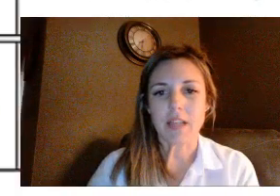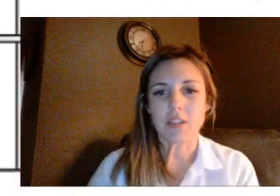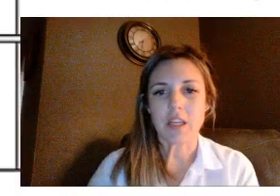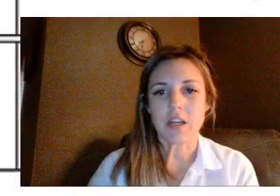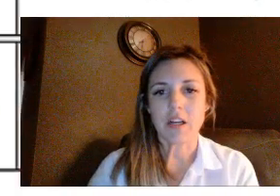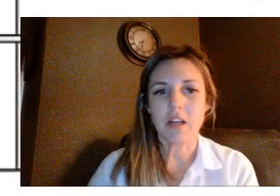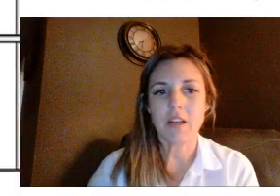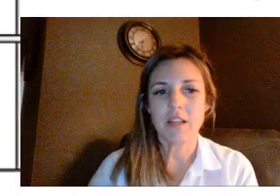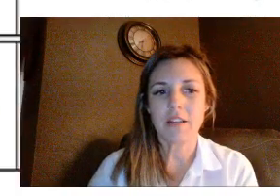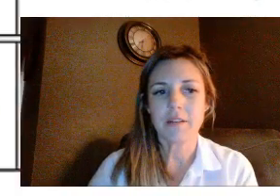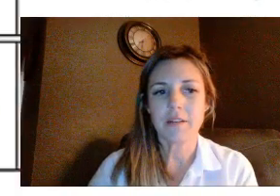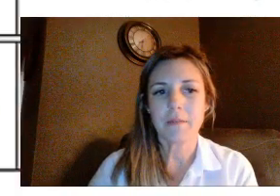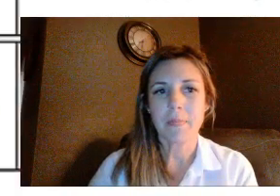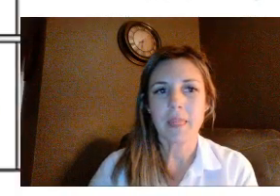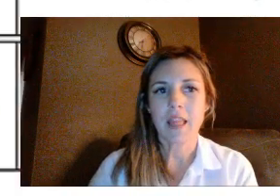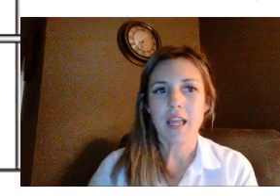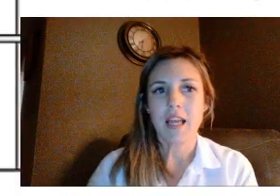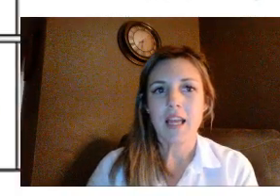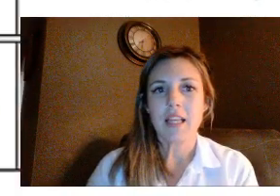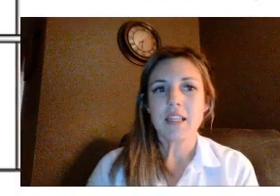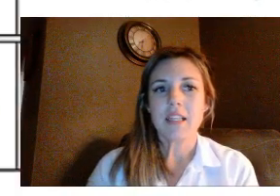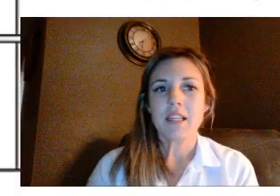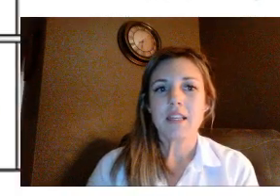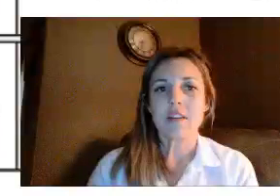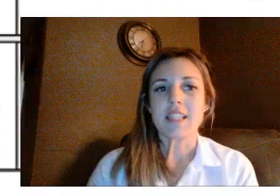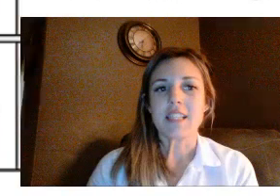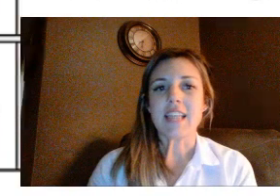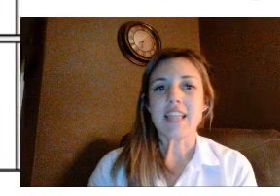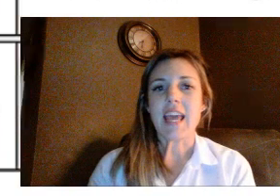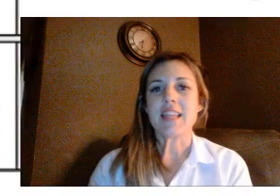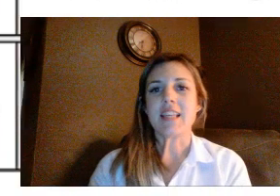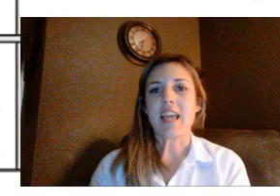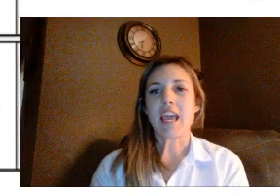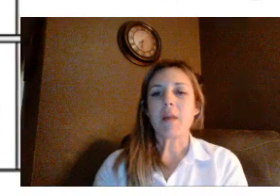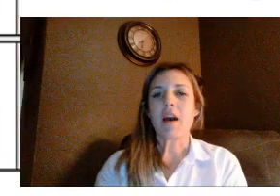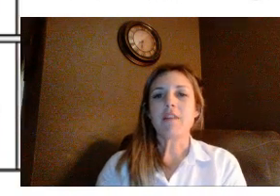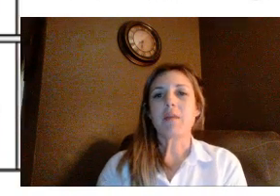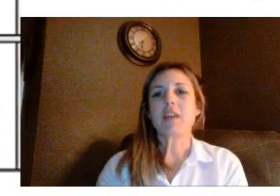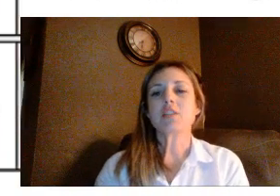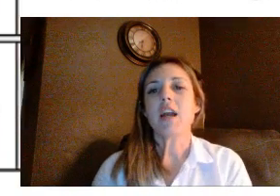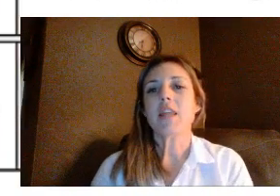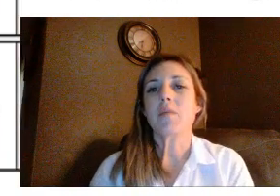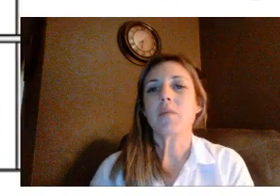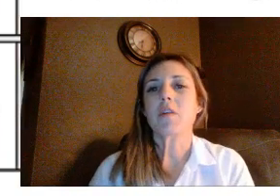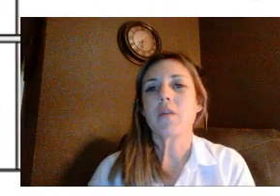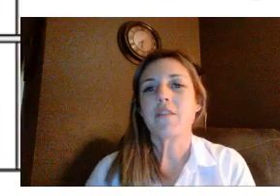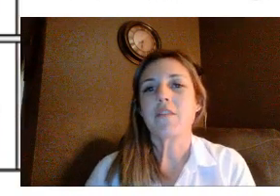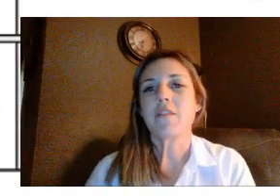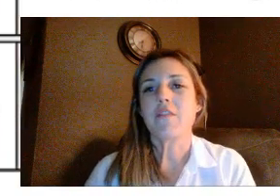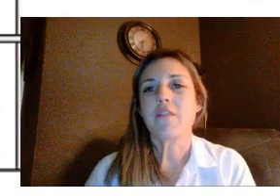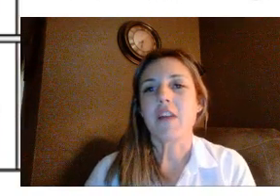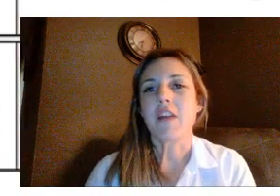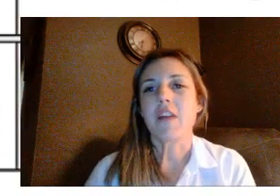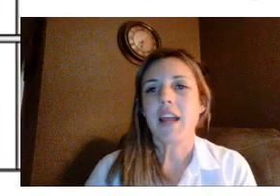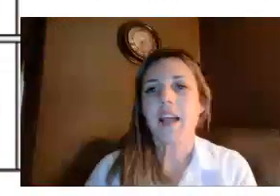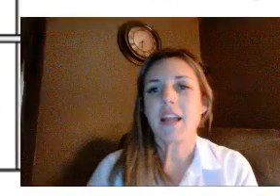top, let's see. You'll see J. And then we've got a